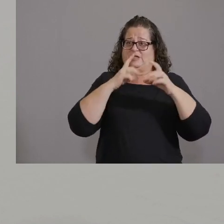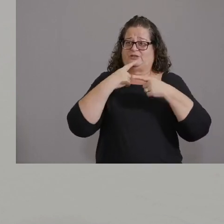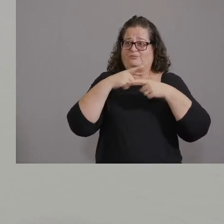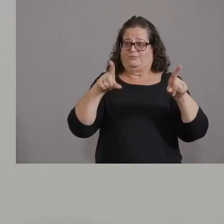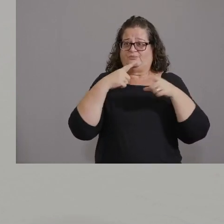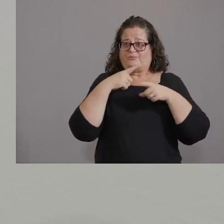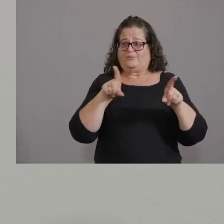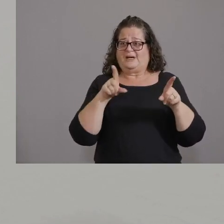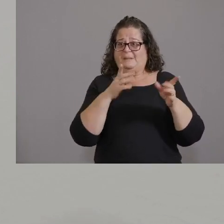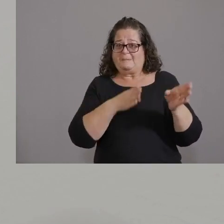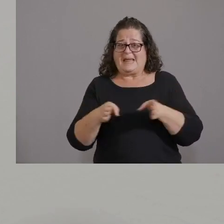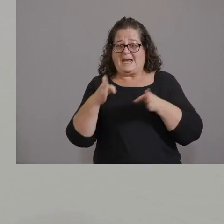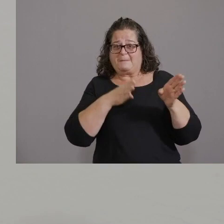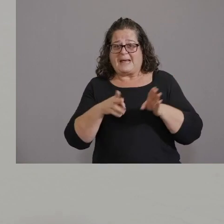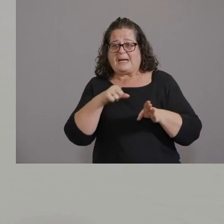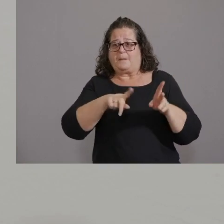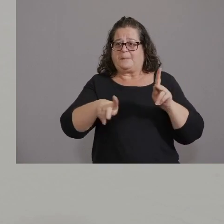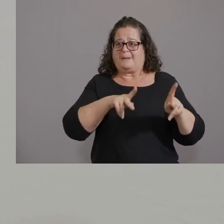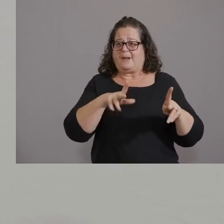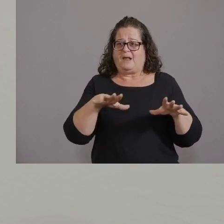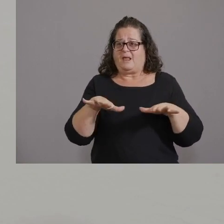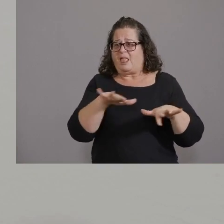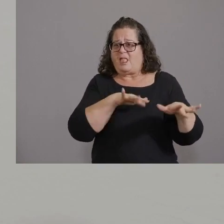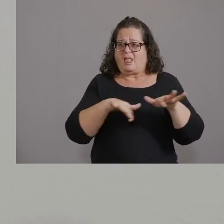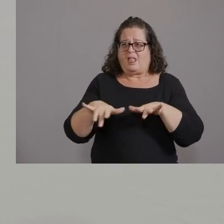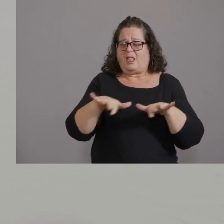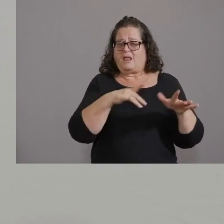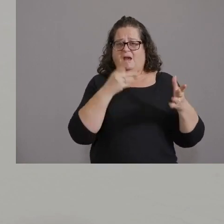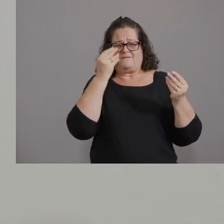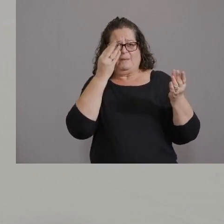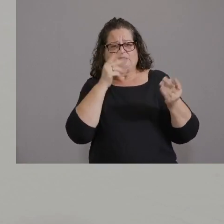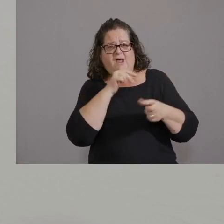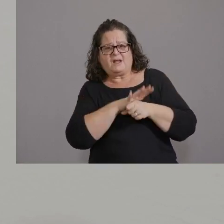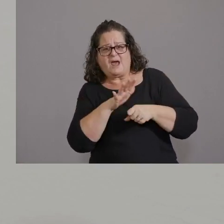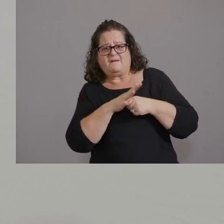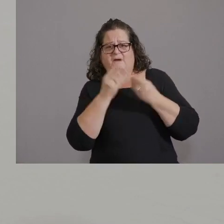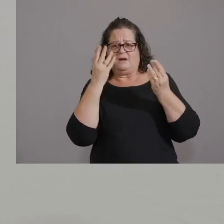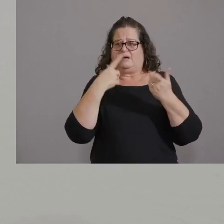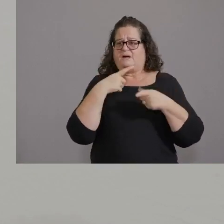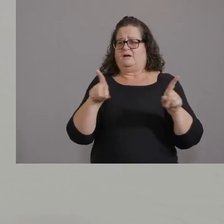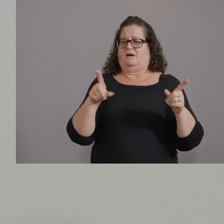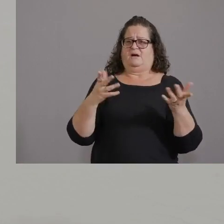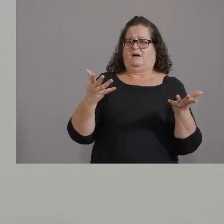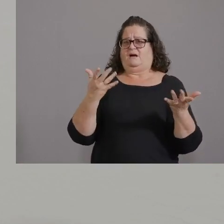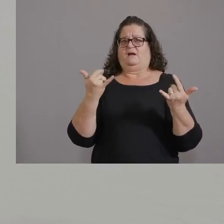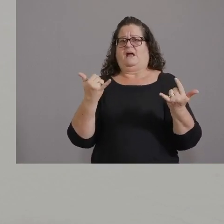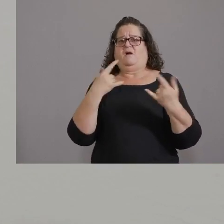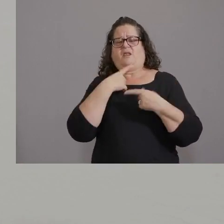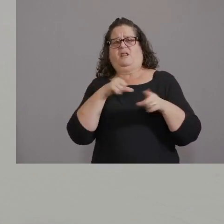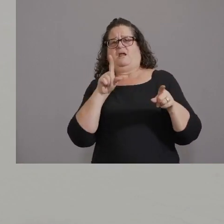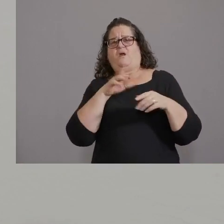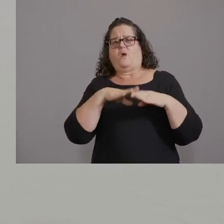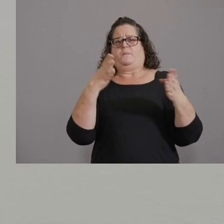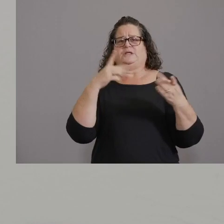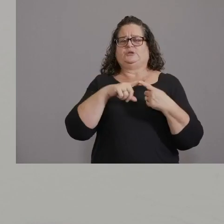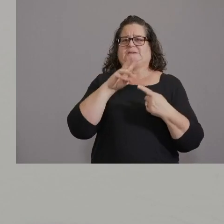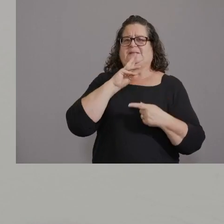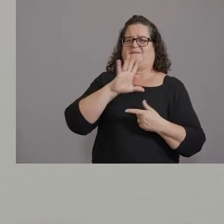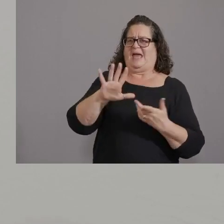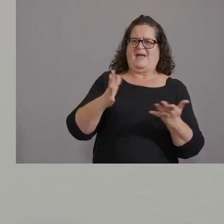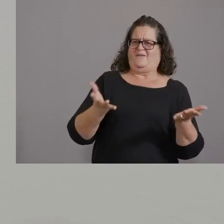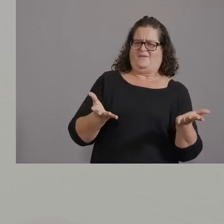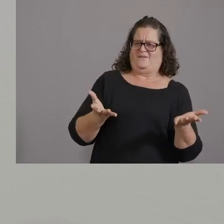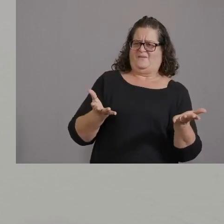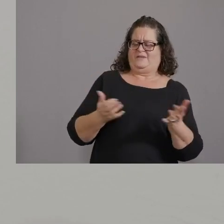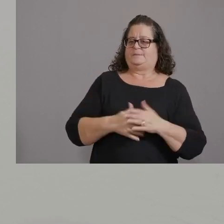populations for the inevitable news that to be able to expand 65 and older? So when we work with our county